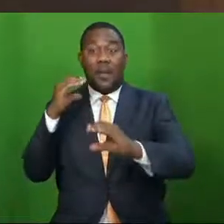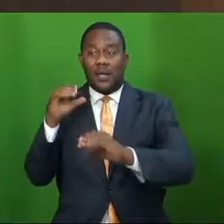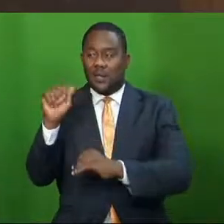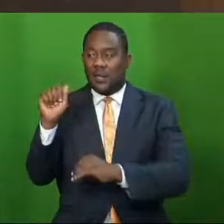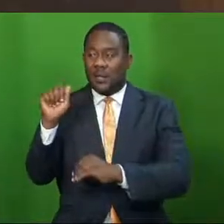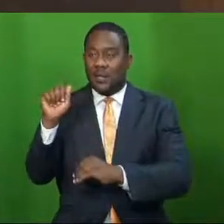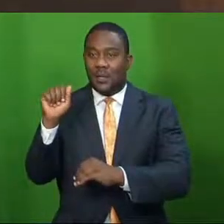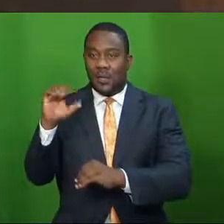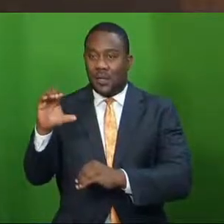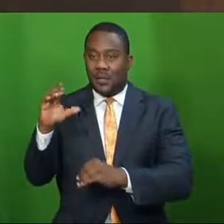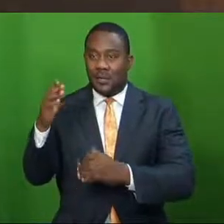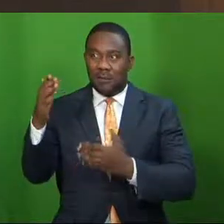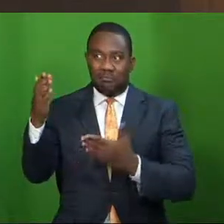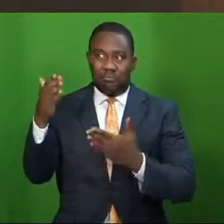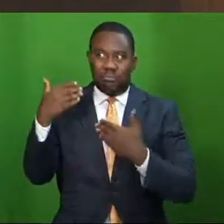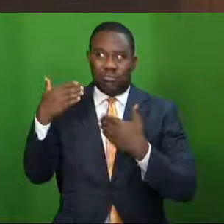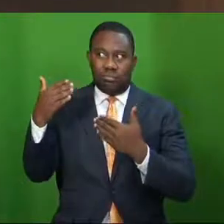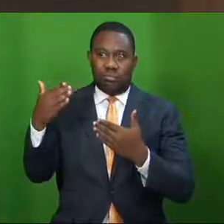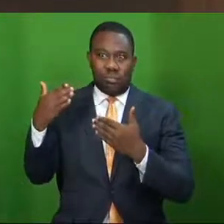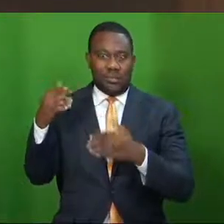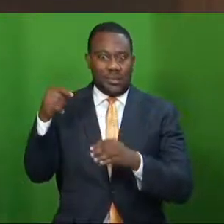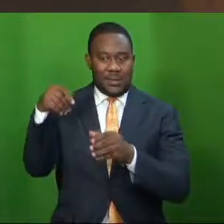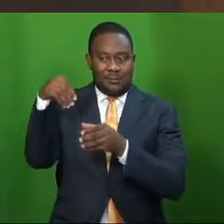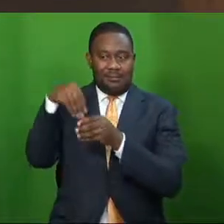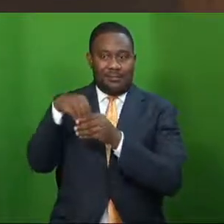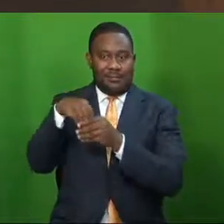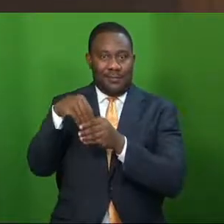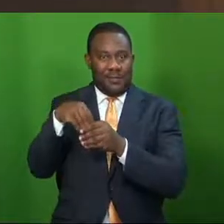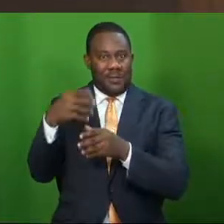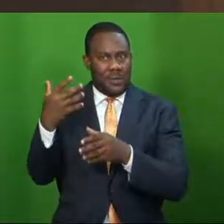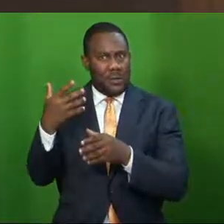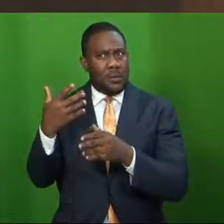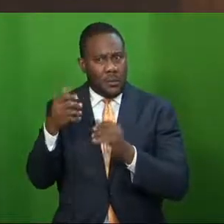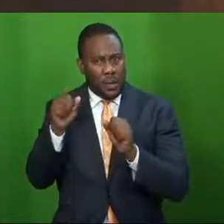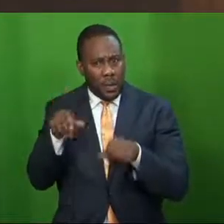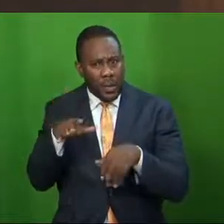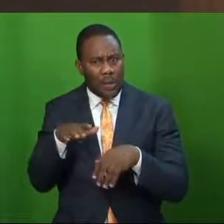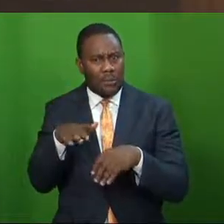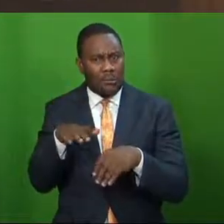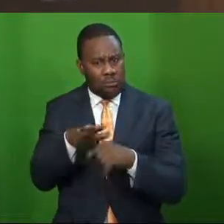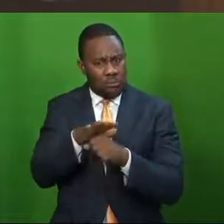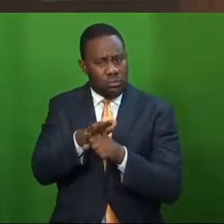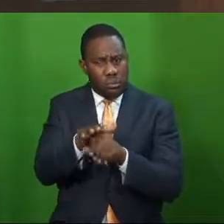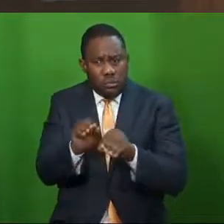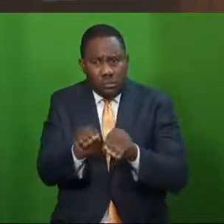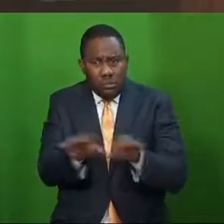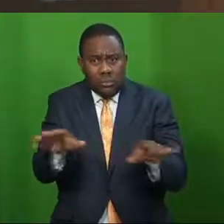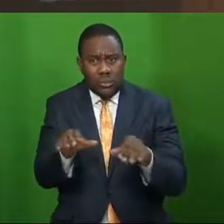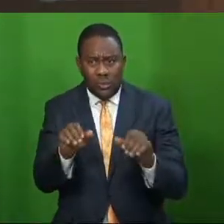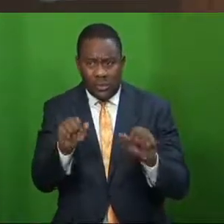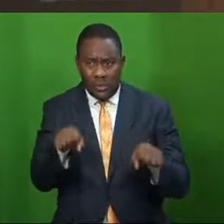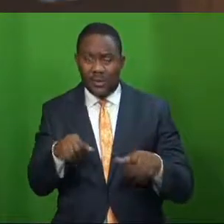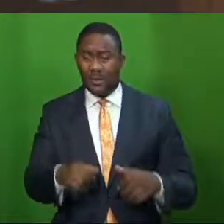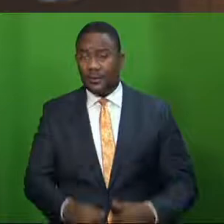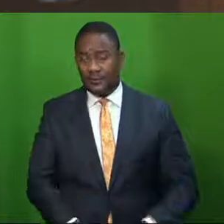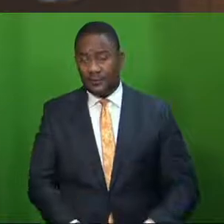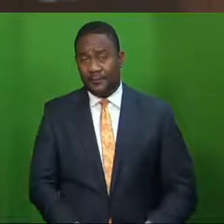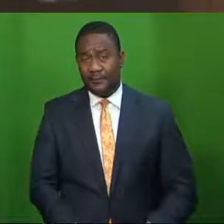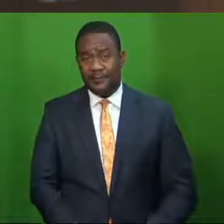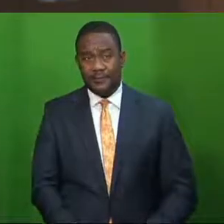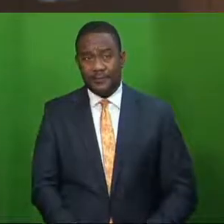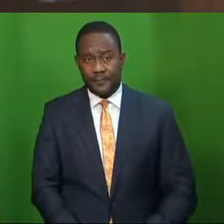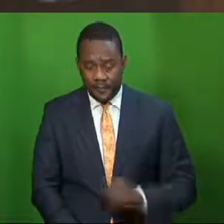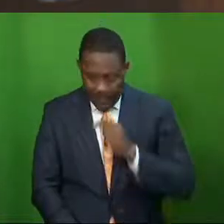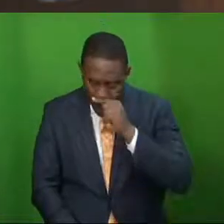of spreading COVID during the mode of transport is very, very high. So I will please the